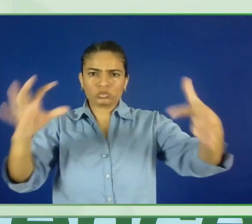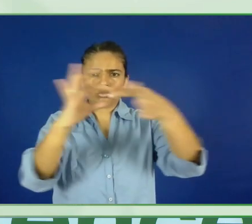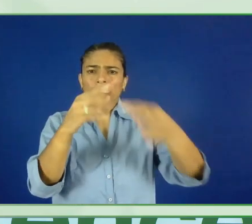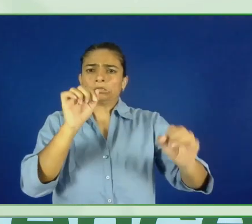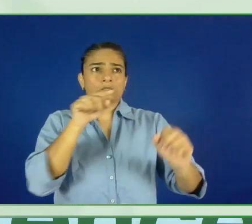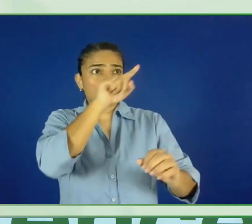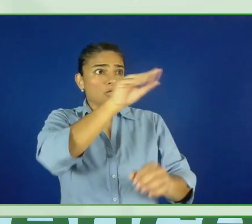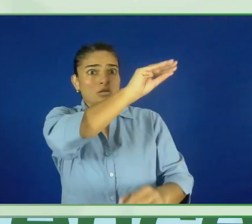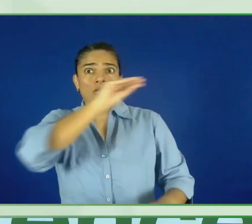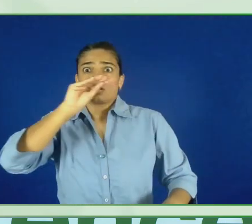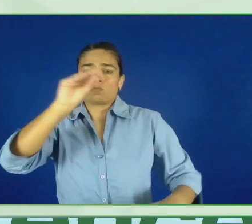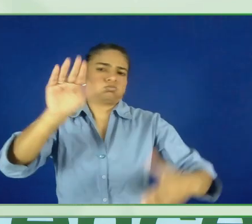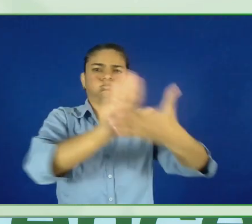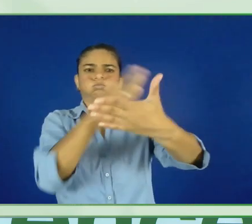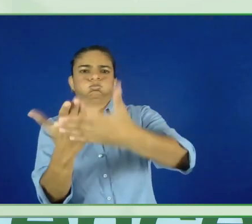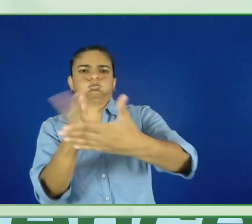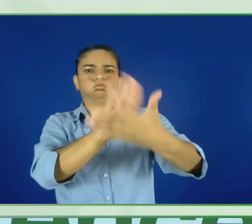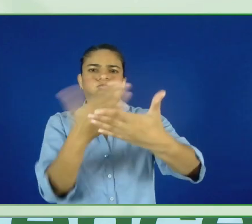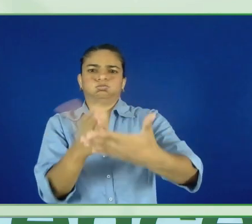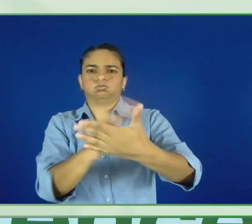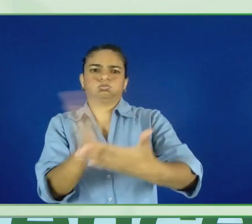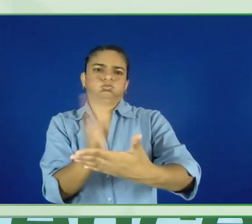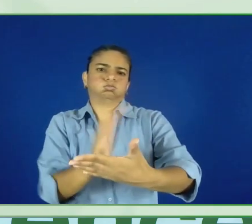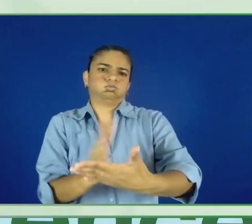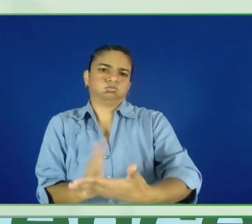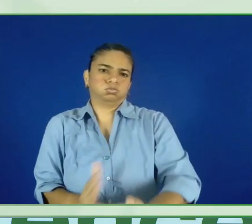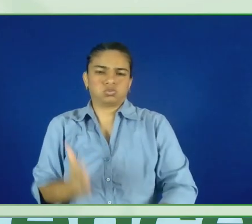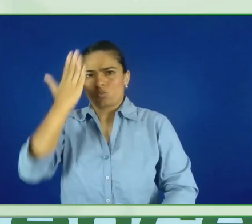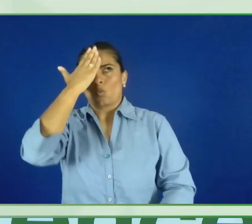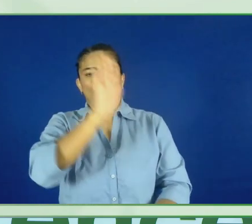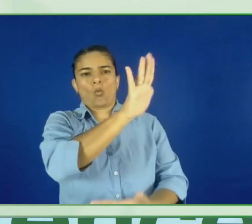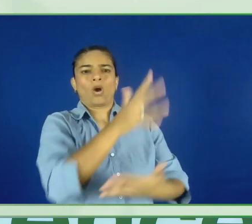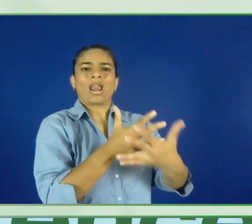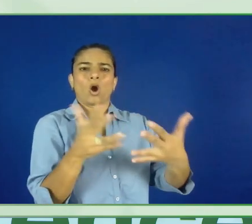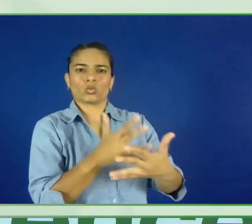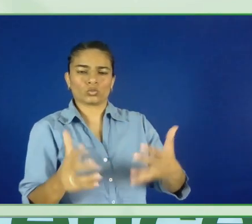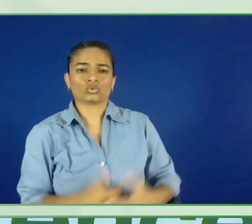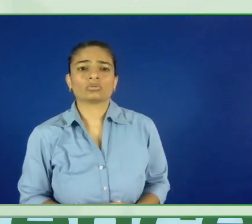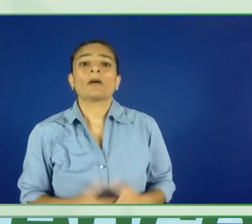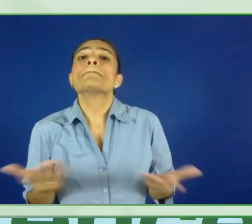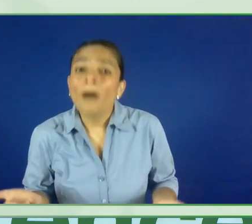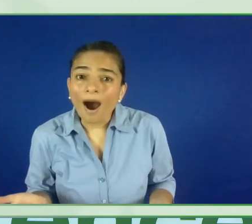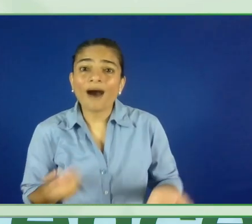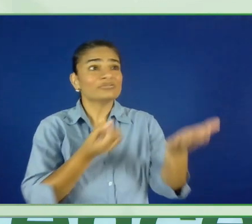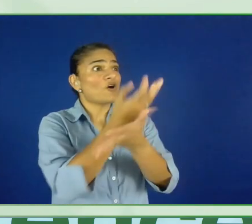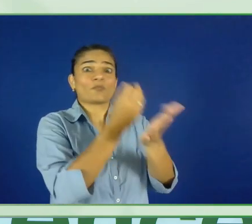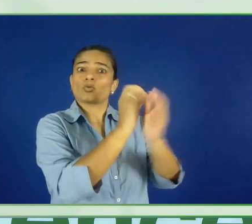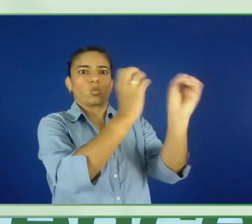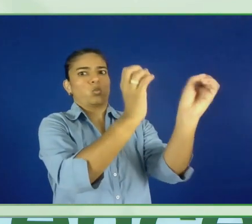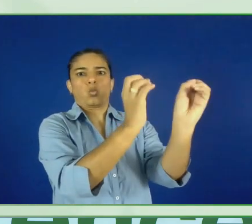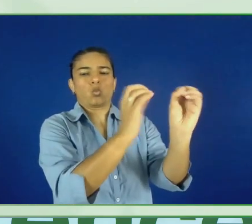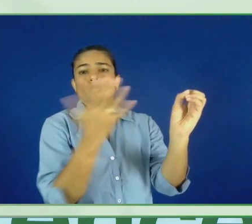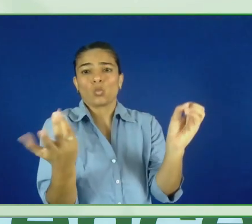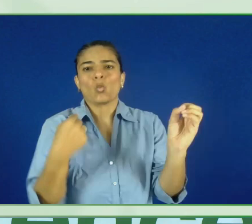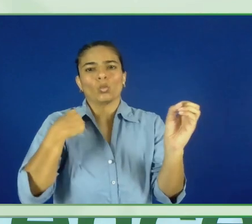of the usual languages. But of course, the data is not there, and this is why we added data from the resources of